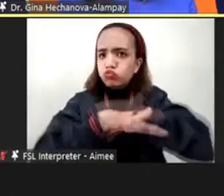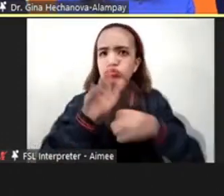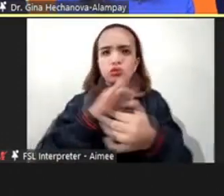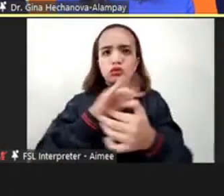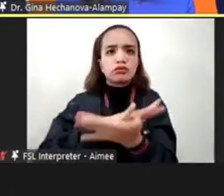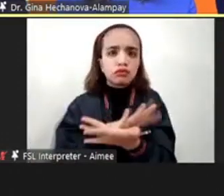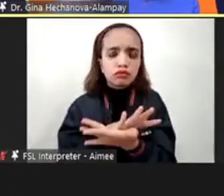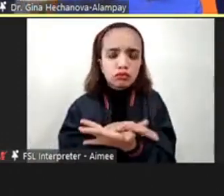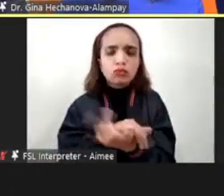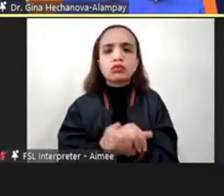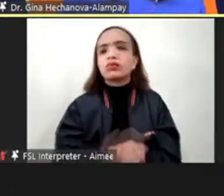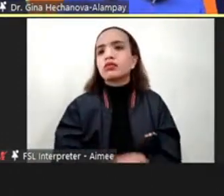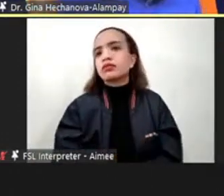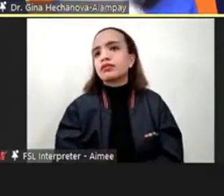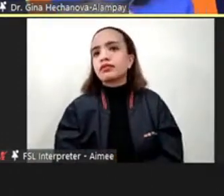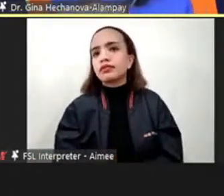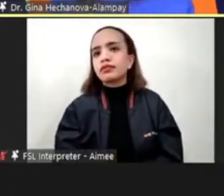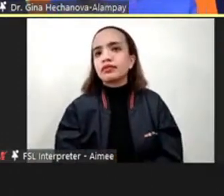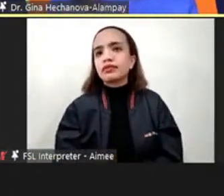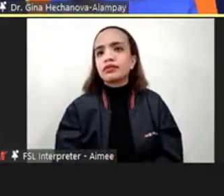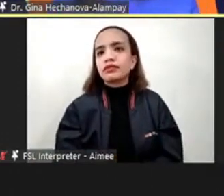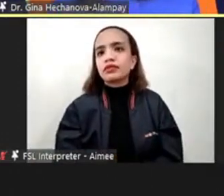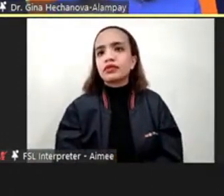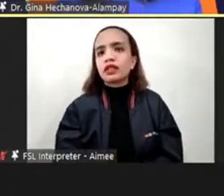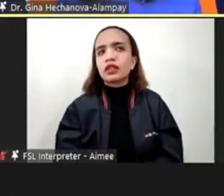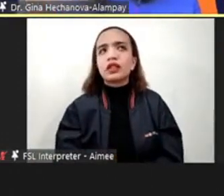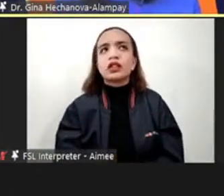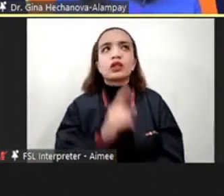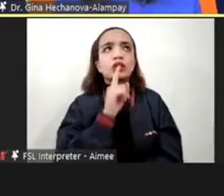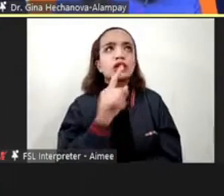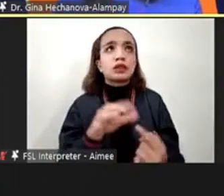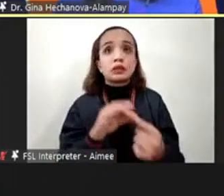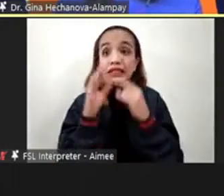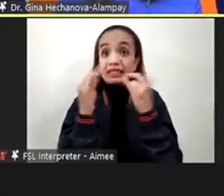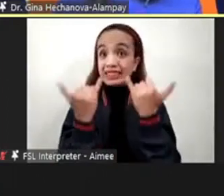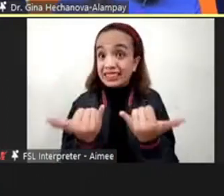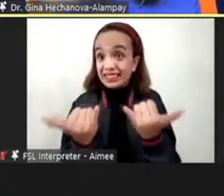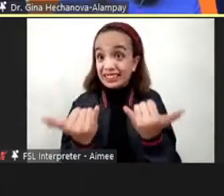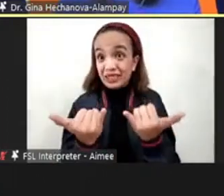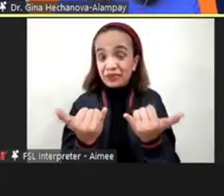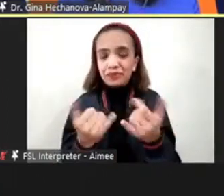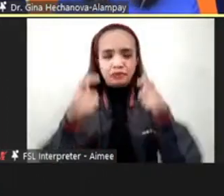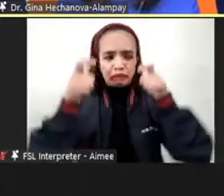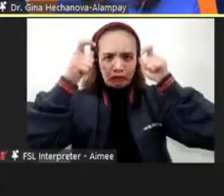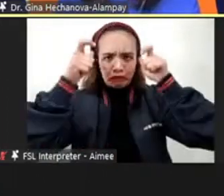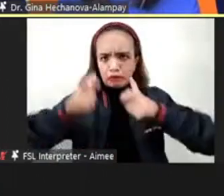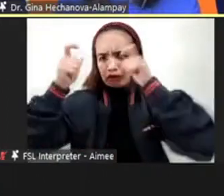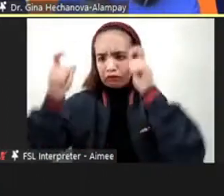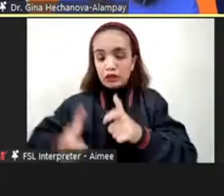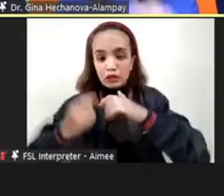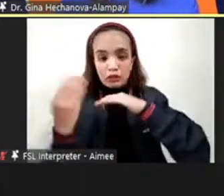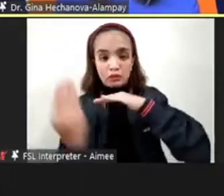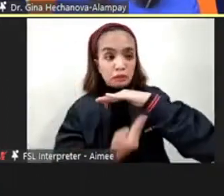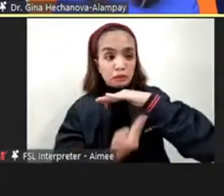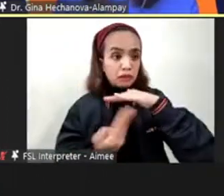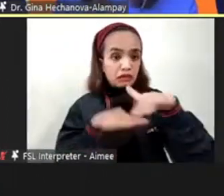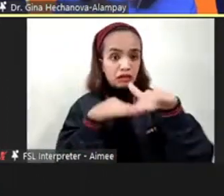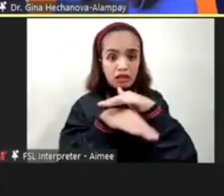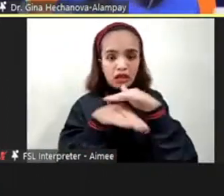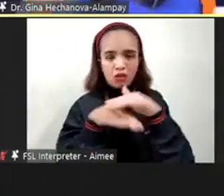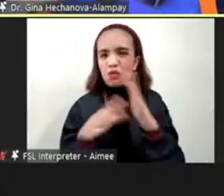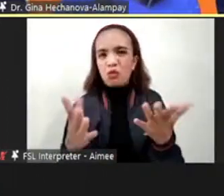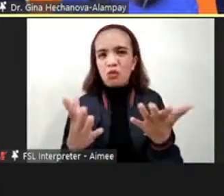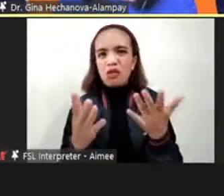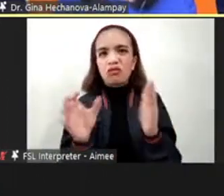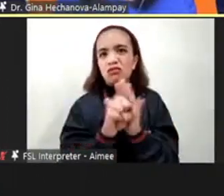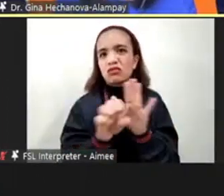COVID. And early on, especially when we began the lockdown, the access to basic needs, especially if you're in quarantine